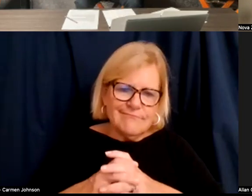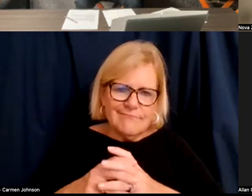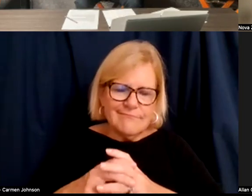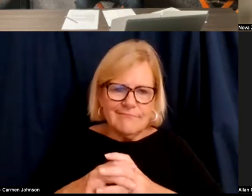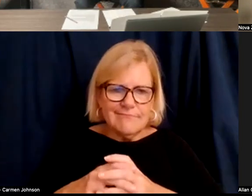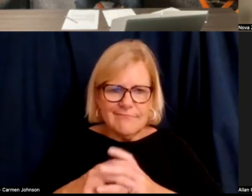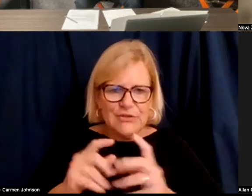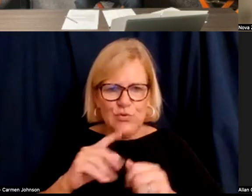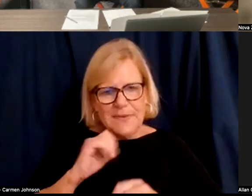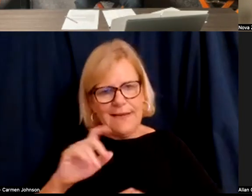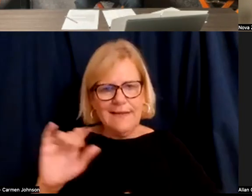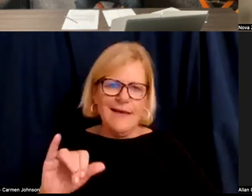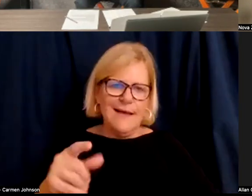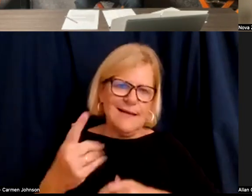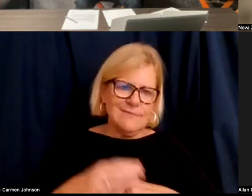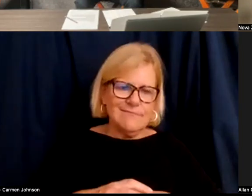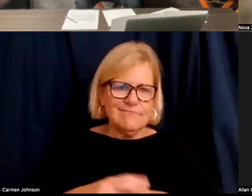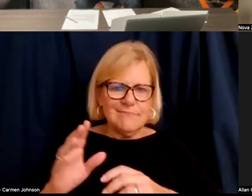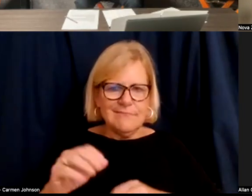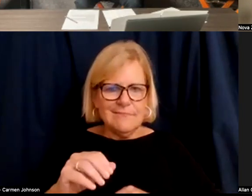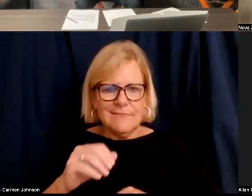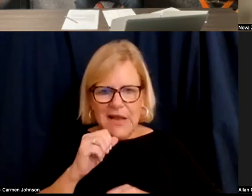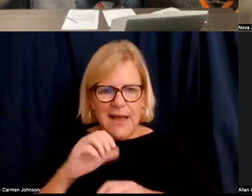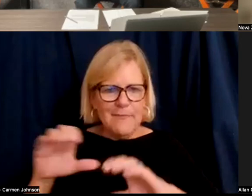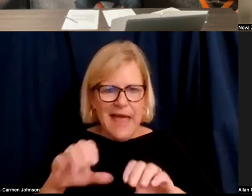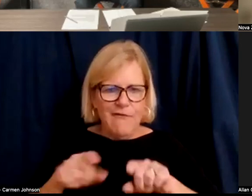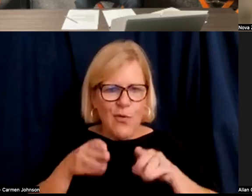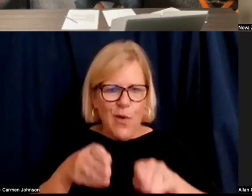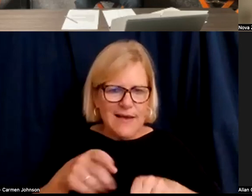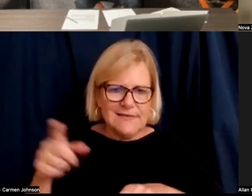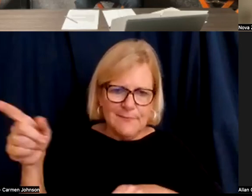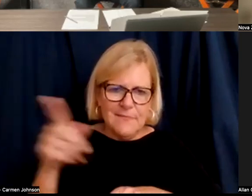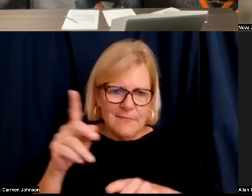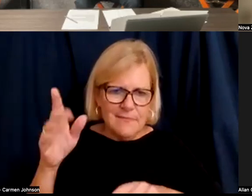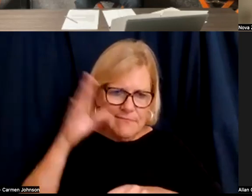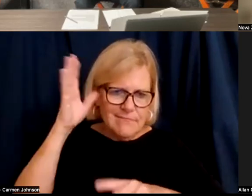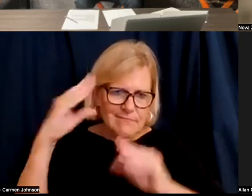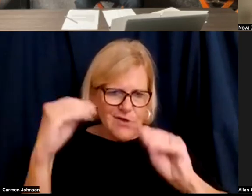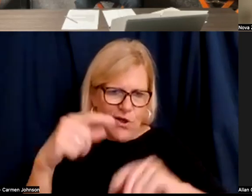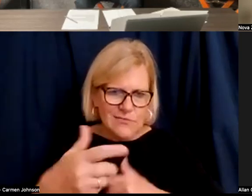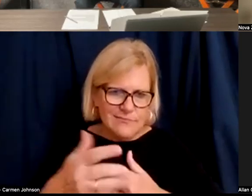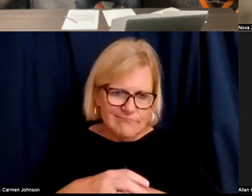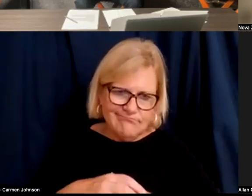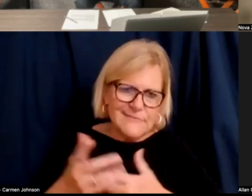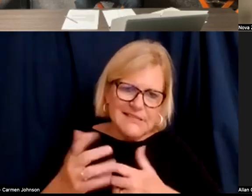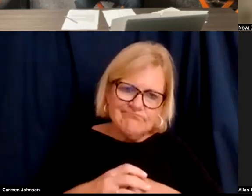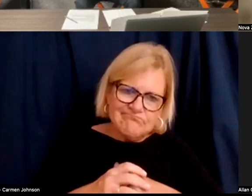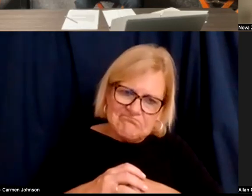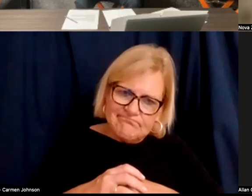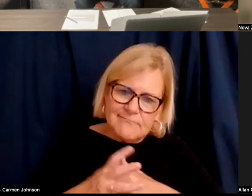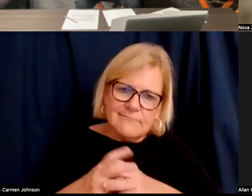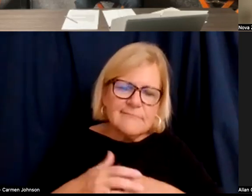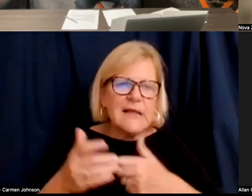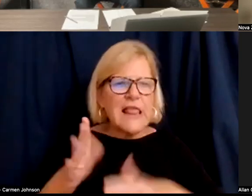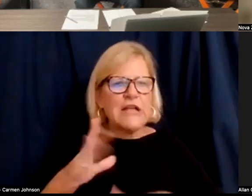not try and be like you've been, not try and behave in ways that you've been taught to behave, you know, but let